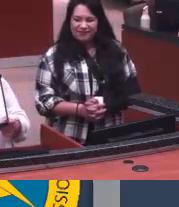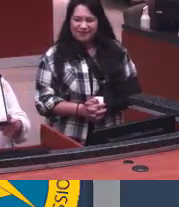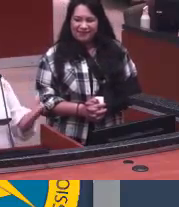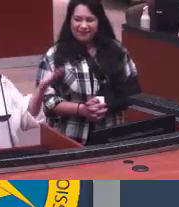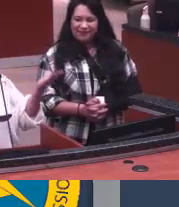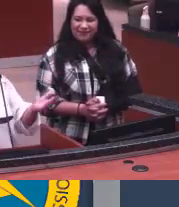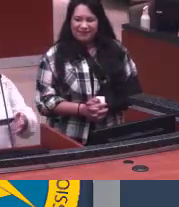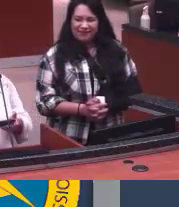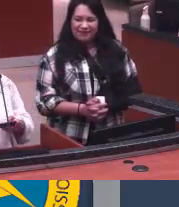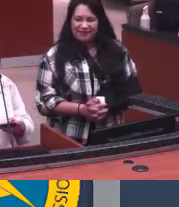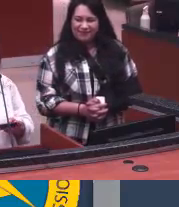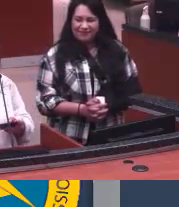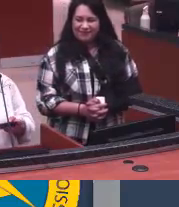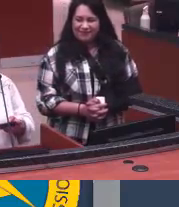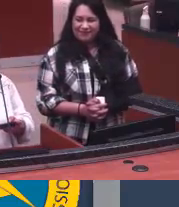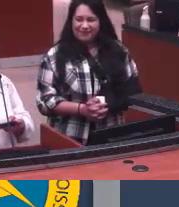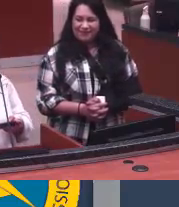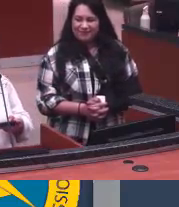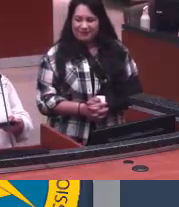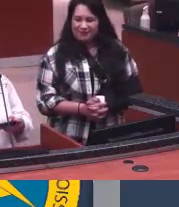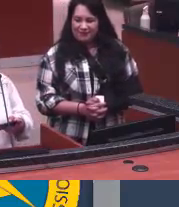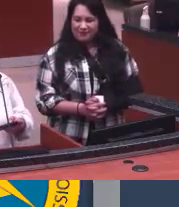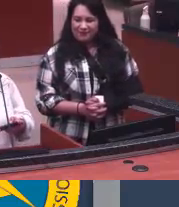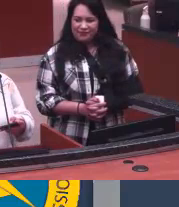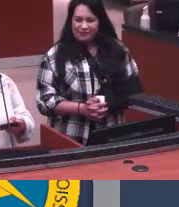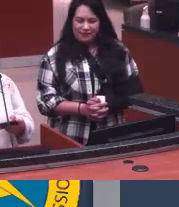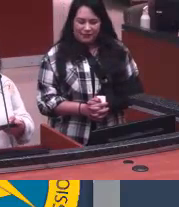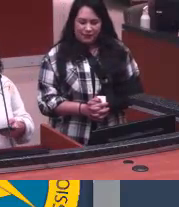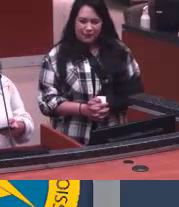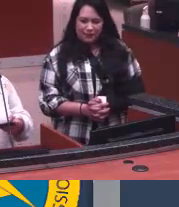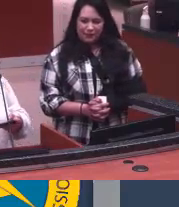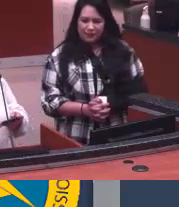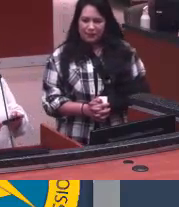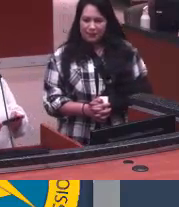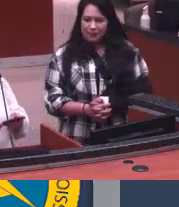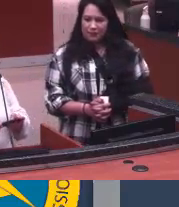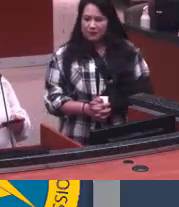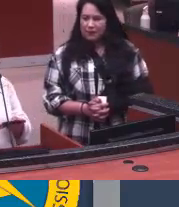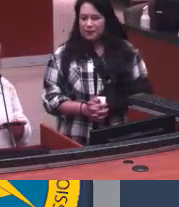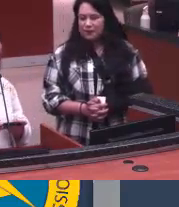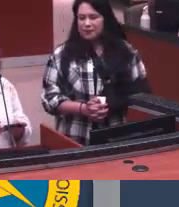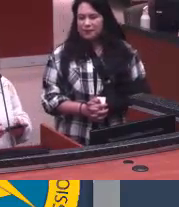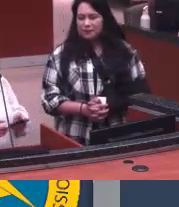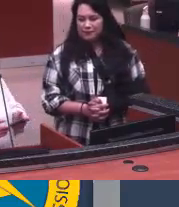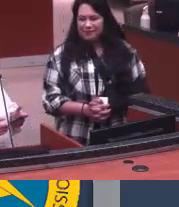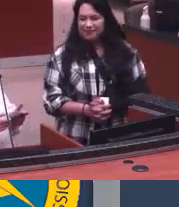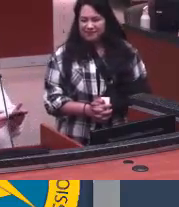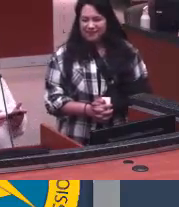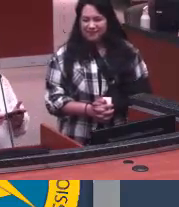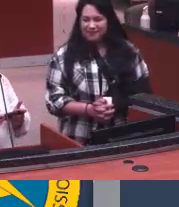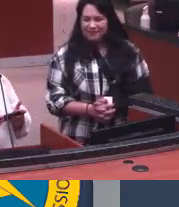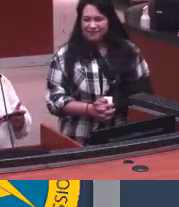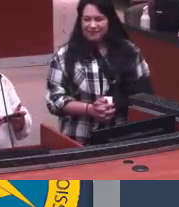environmental justice right here in the Inland Empire region. Ms. Gonzalez currently serves as the executive director for